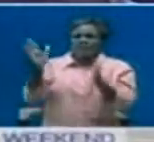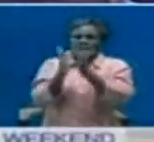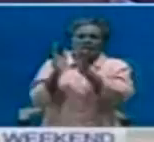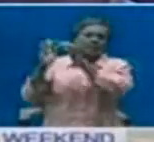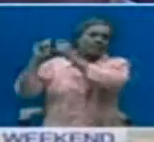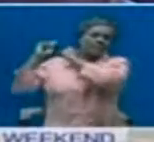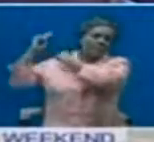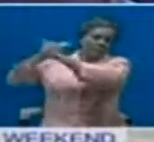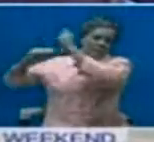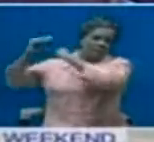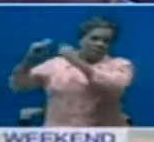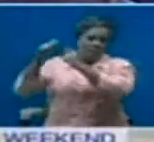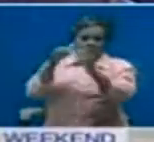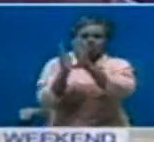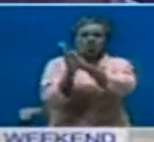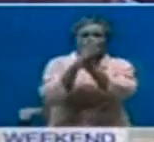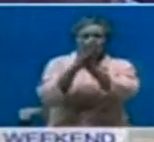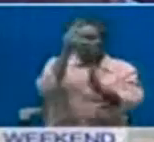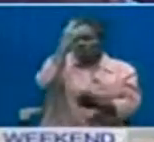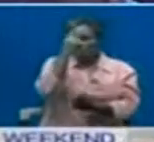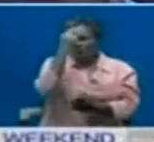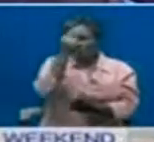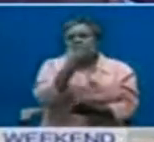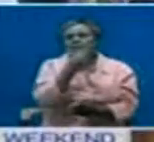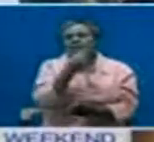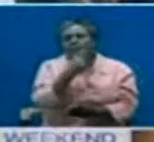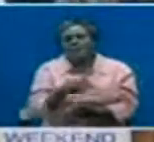special feature, A Moran's Cold.